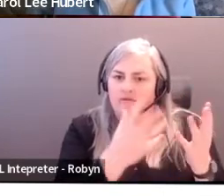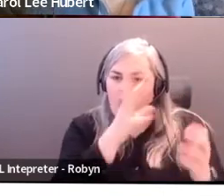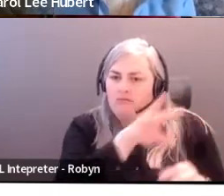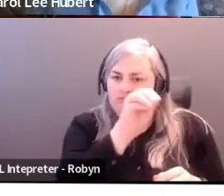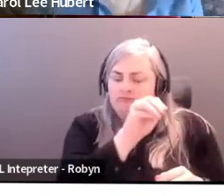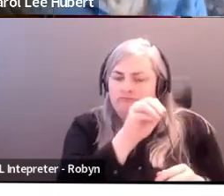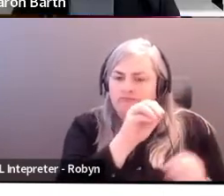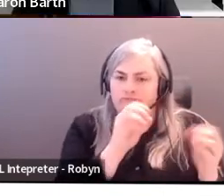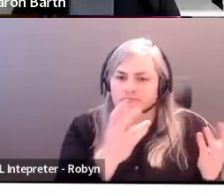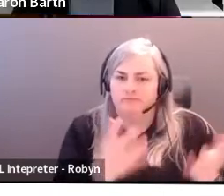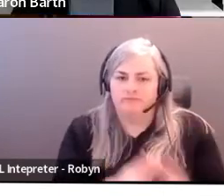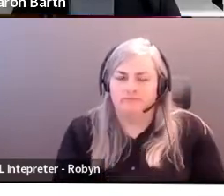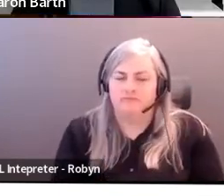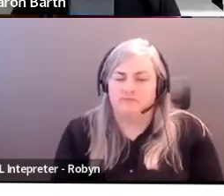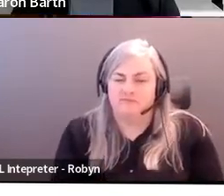Okay. So